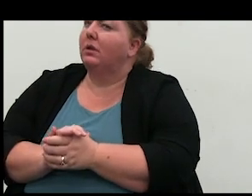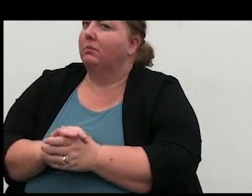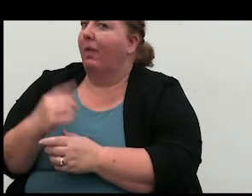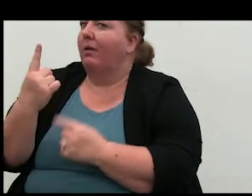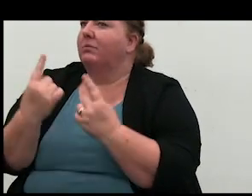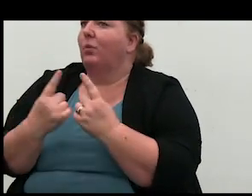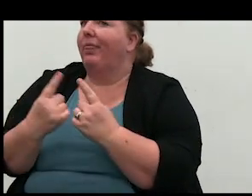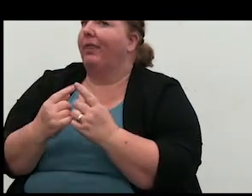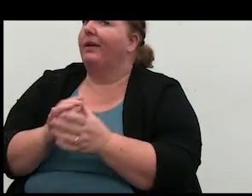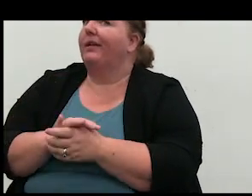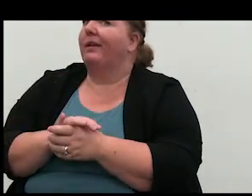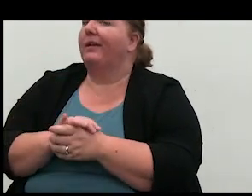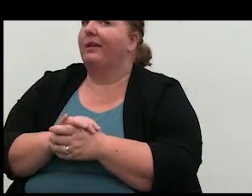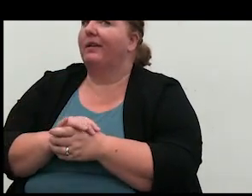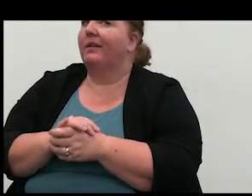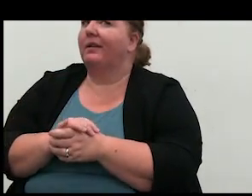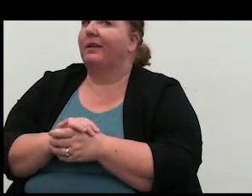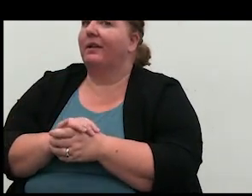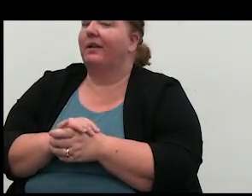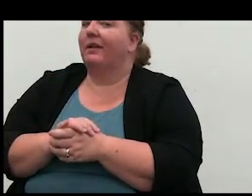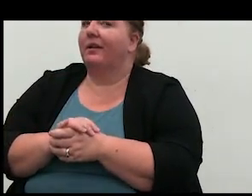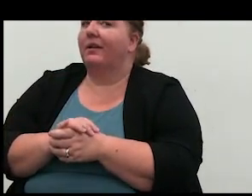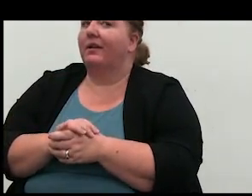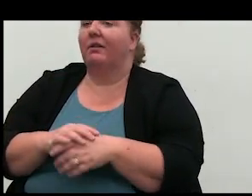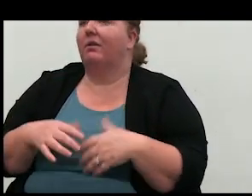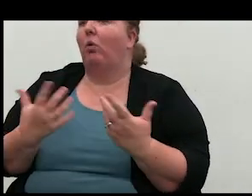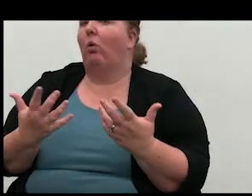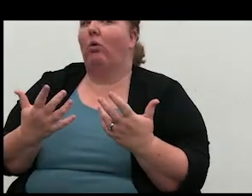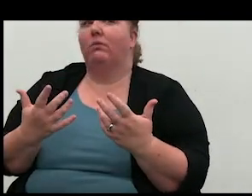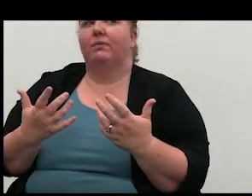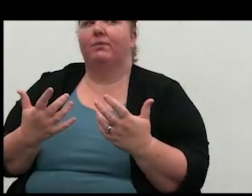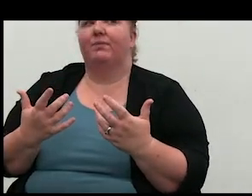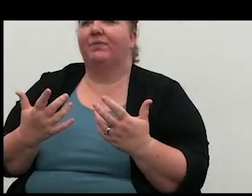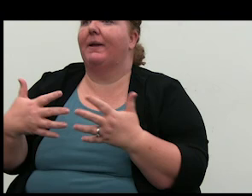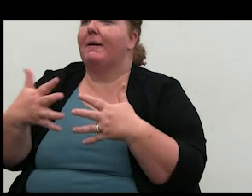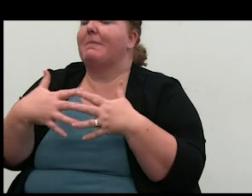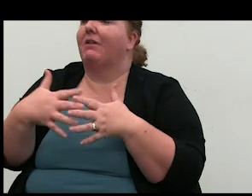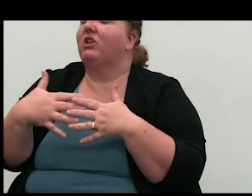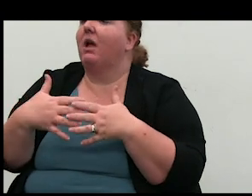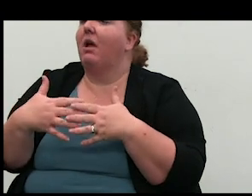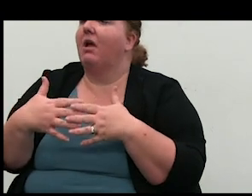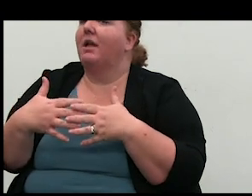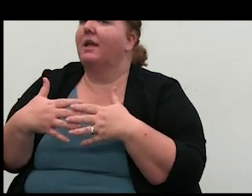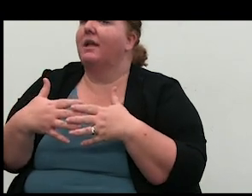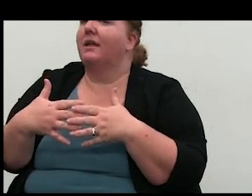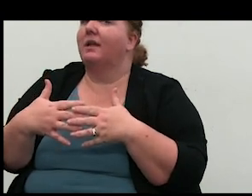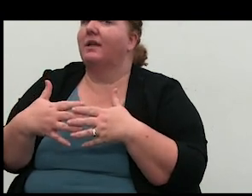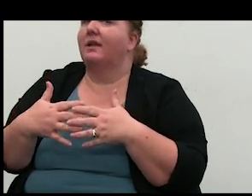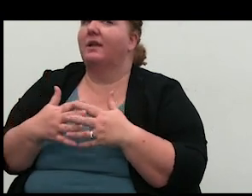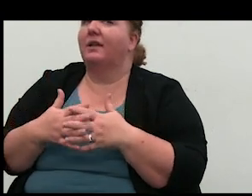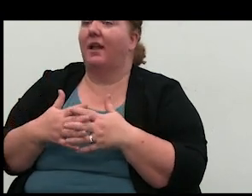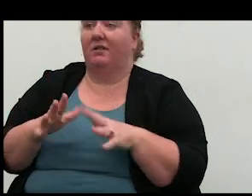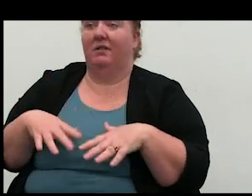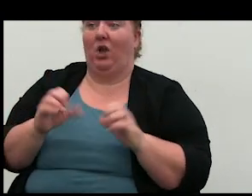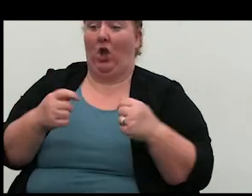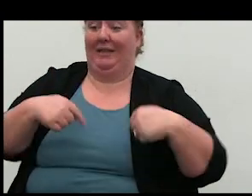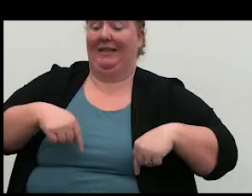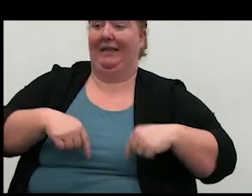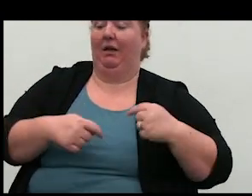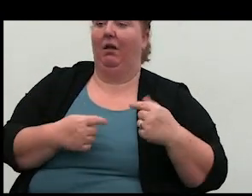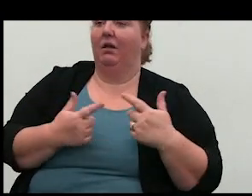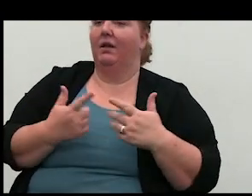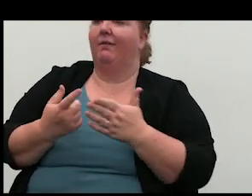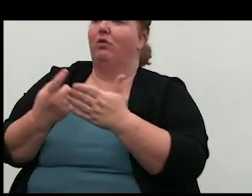one thing that's different. Or even in America, and starting to happen over here, where it